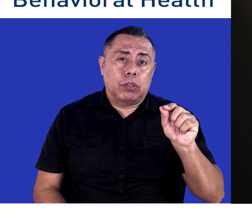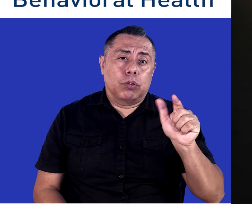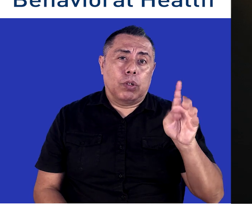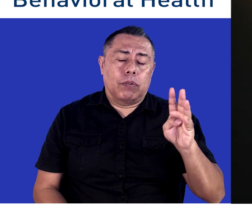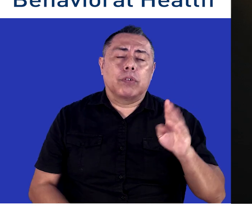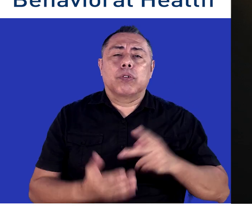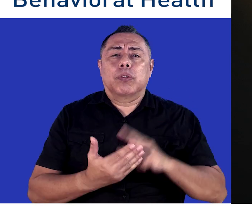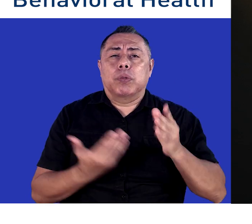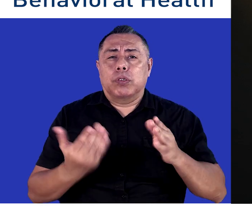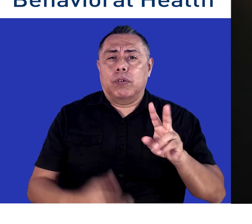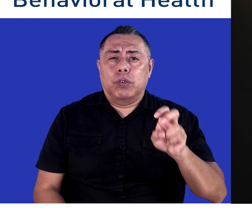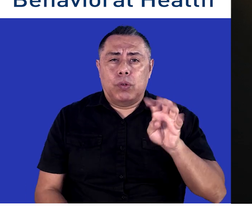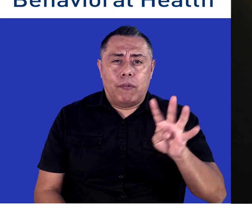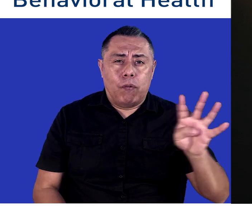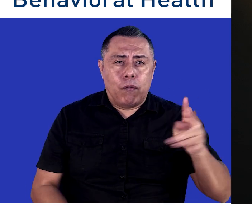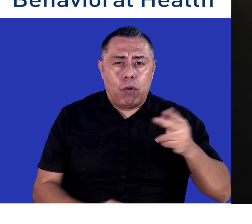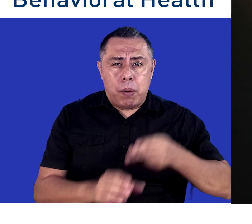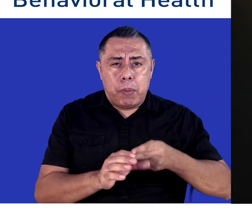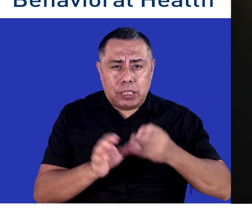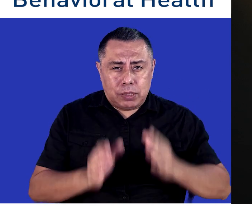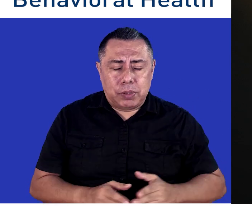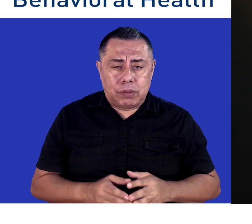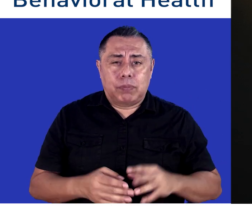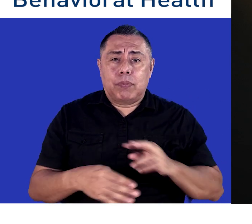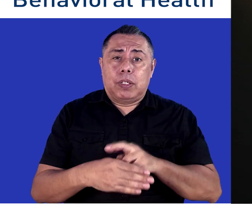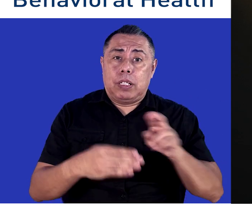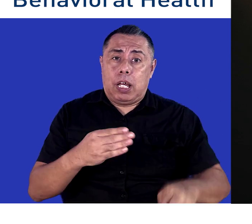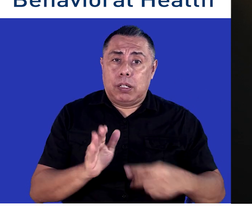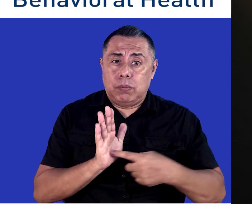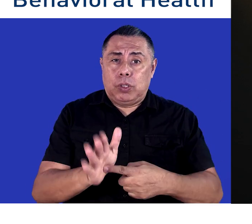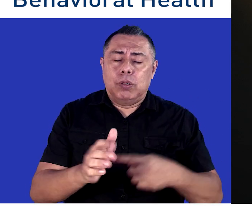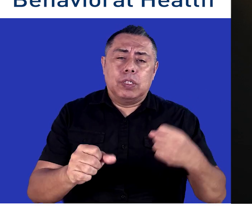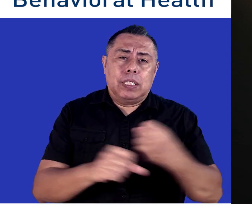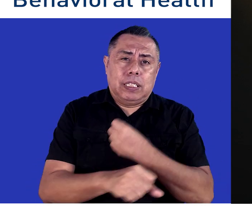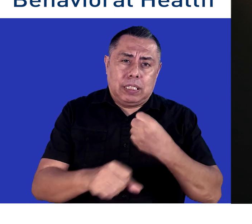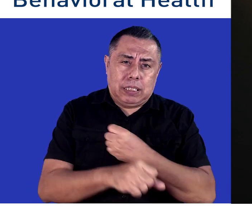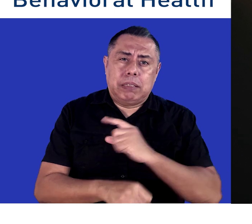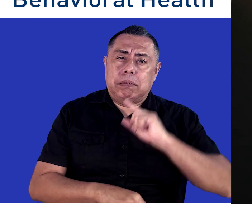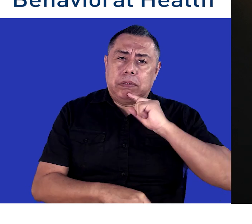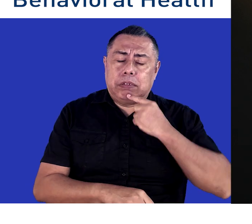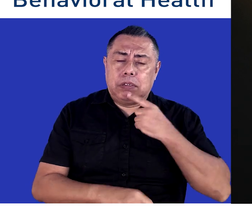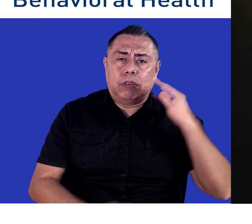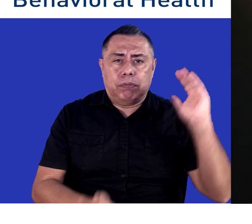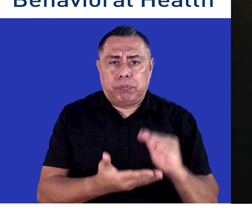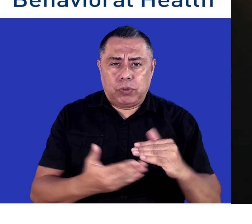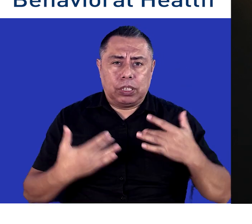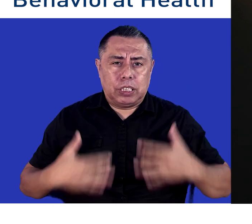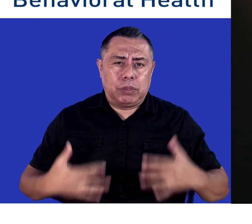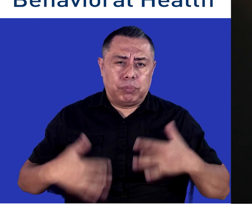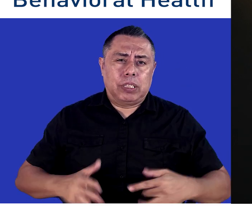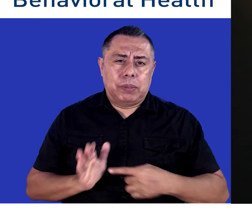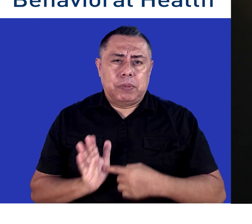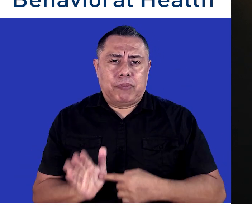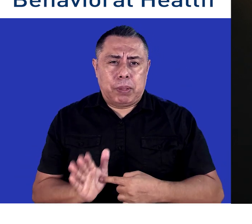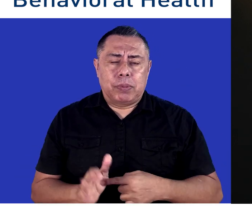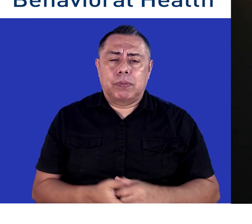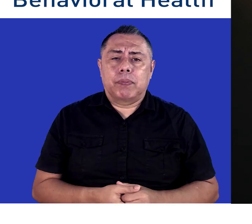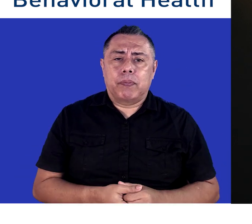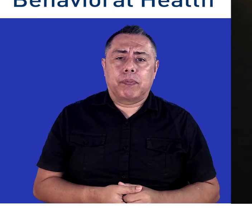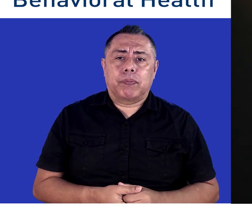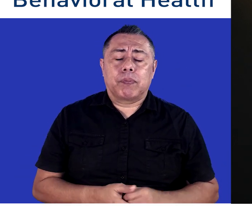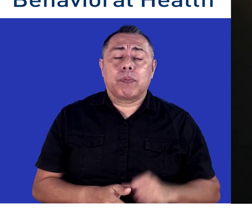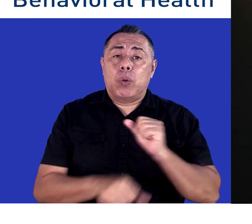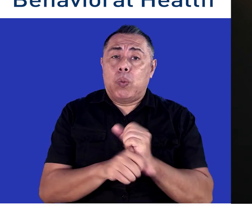fiscal year 23-24, the program served 244 participants. Outcomes demonstrated a statistically